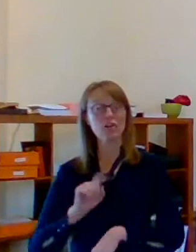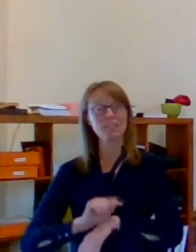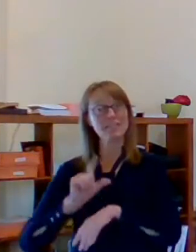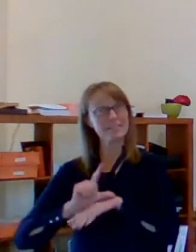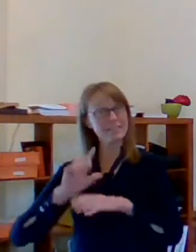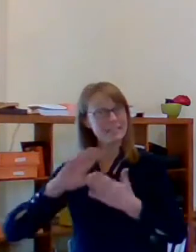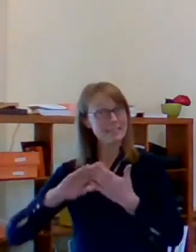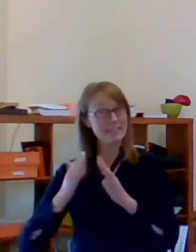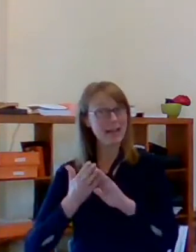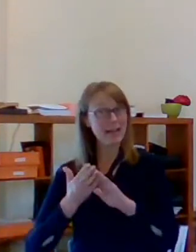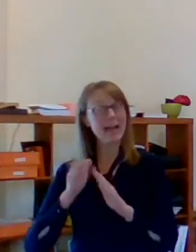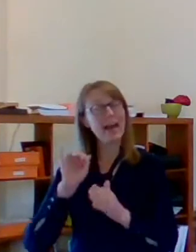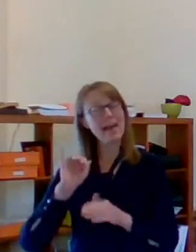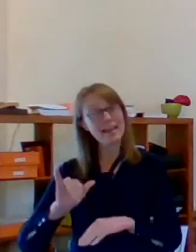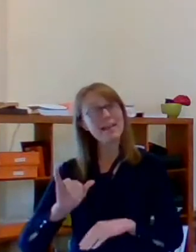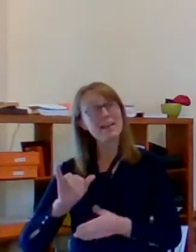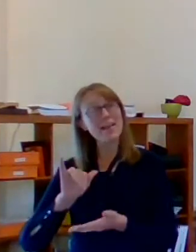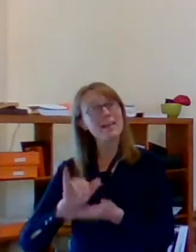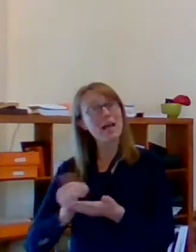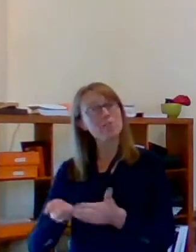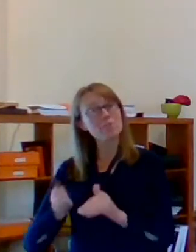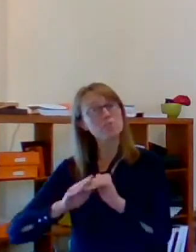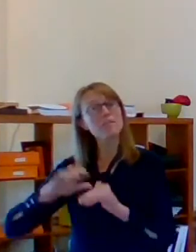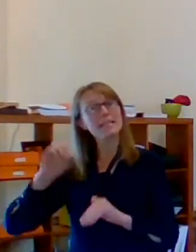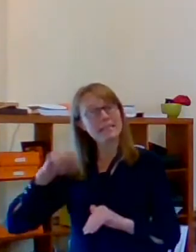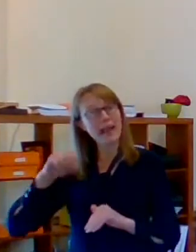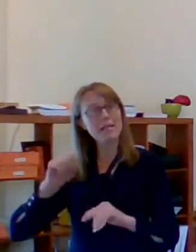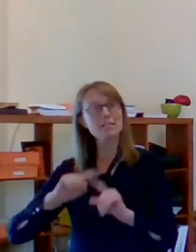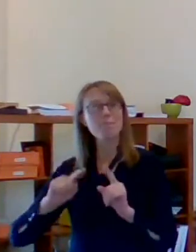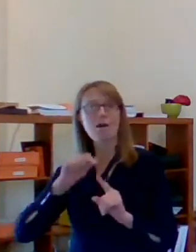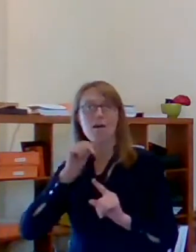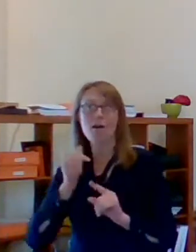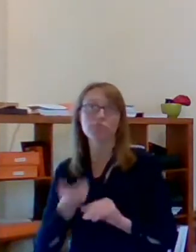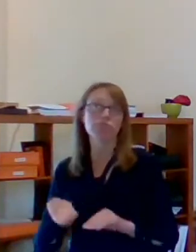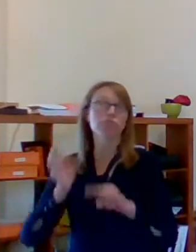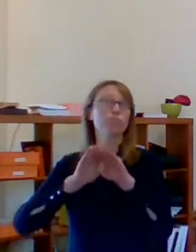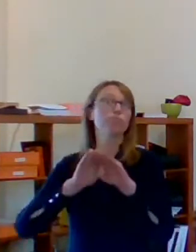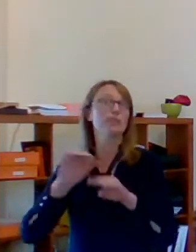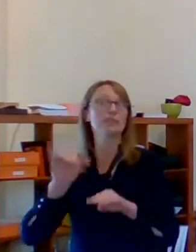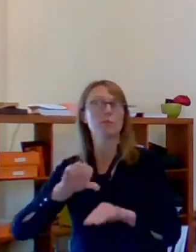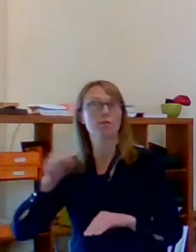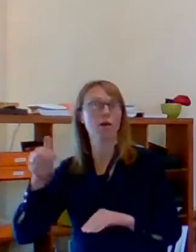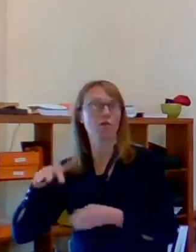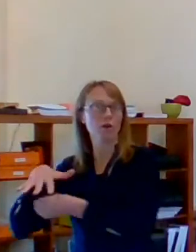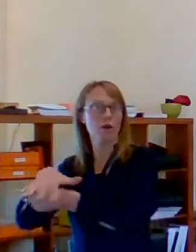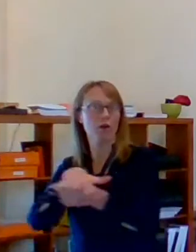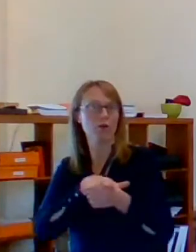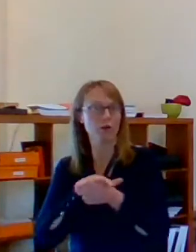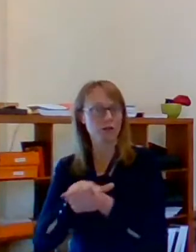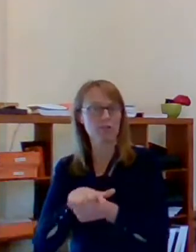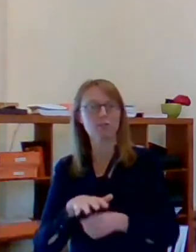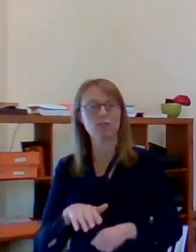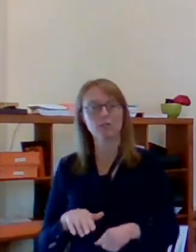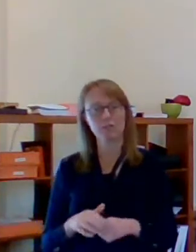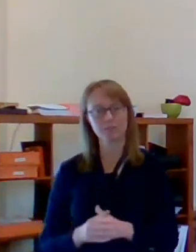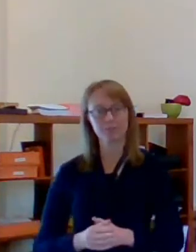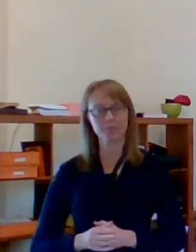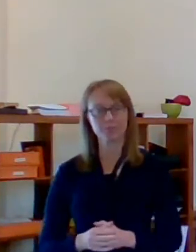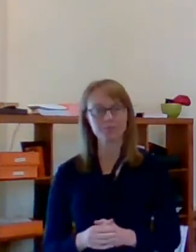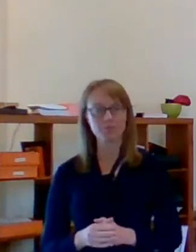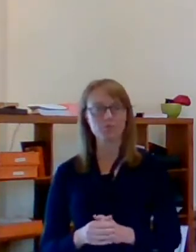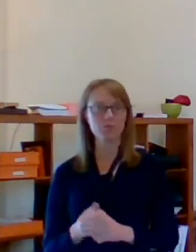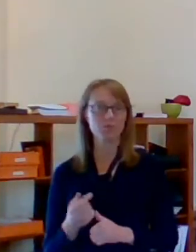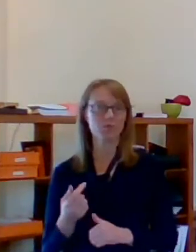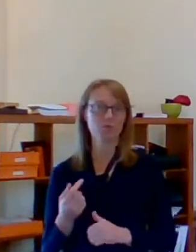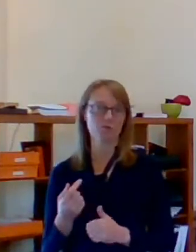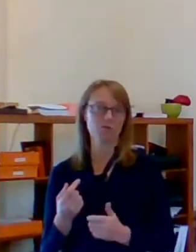So yesterday we reported 51 new cases in the city of St. Louis. Probably about another hour and a half